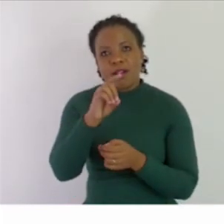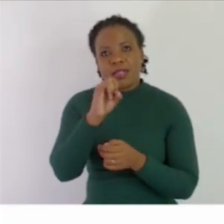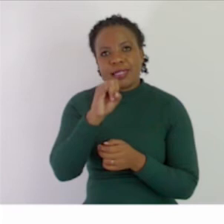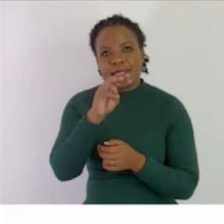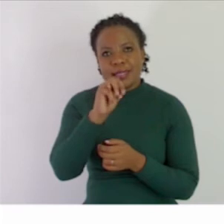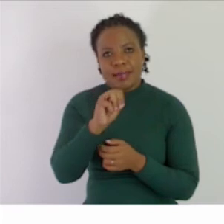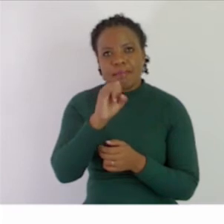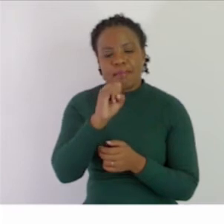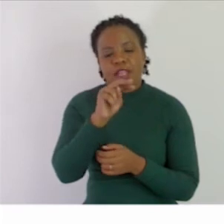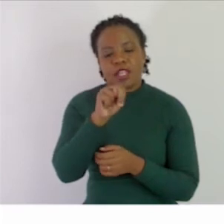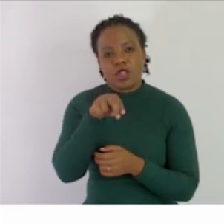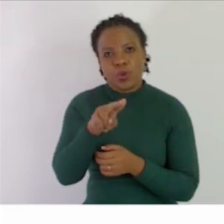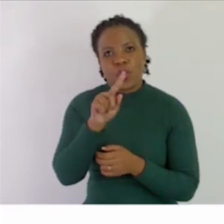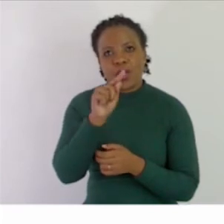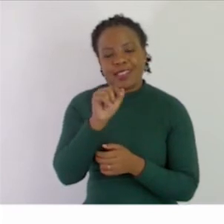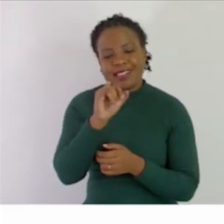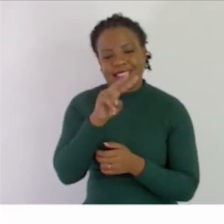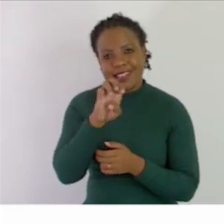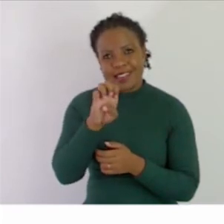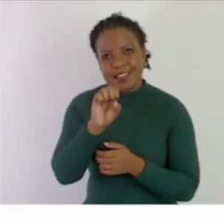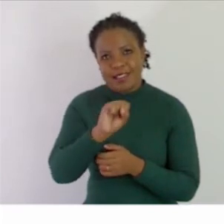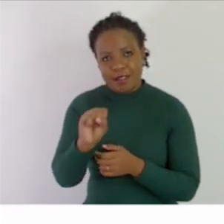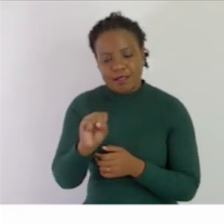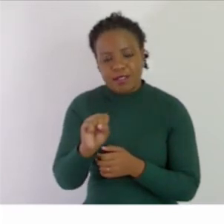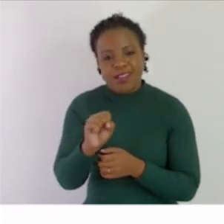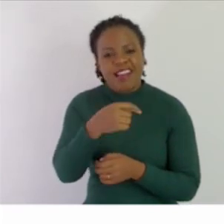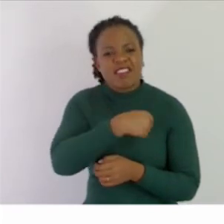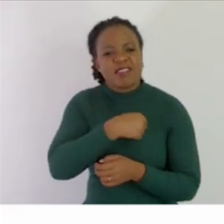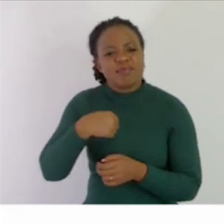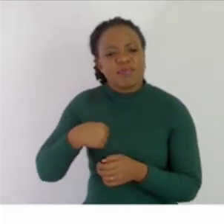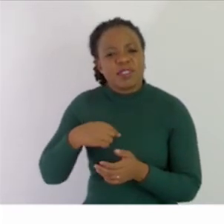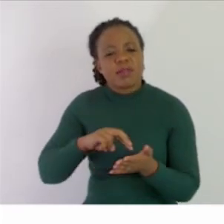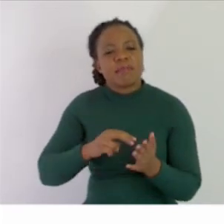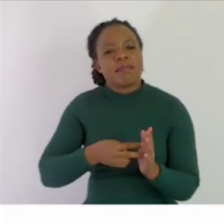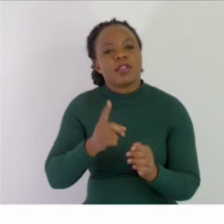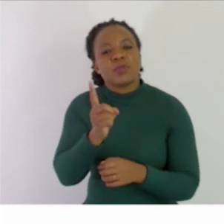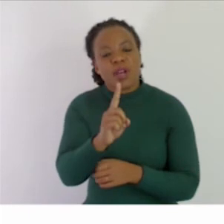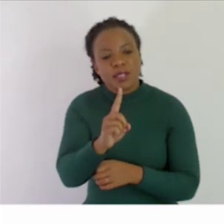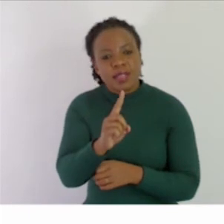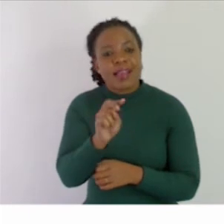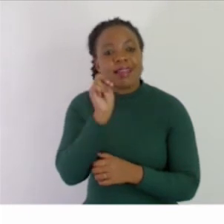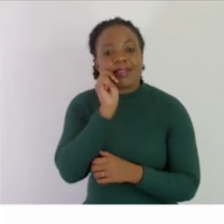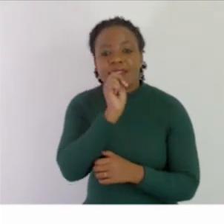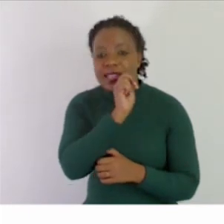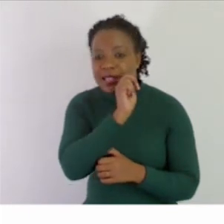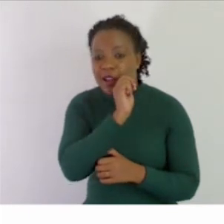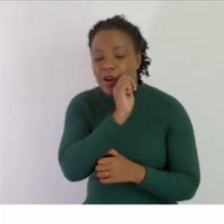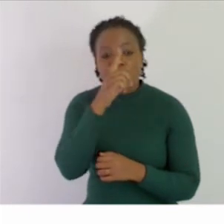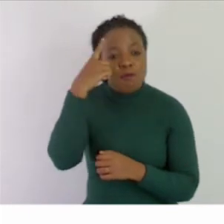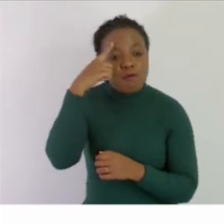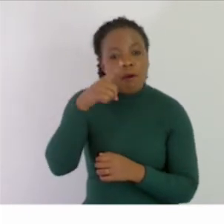to know, what is gender? Yes, gender is a noun for male and female people